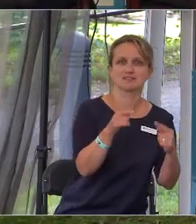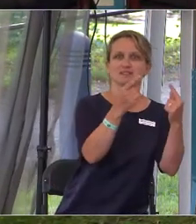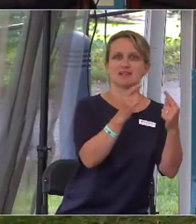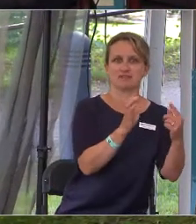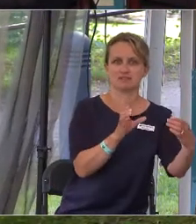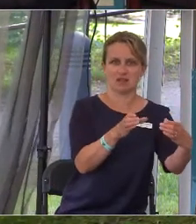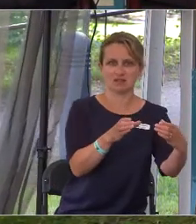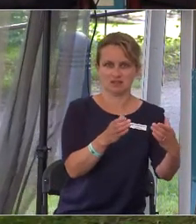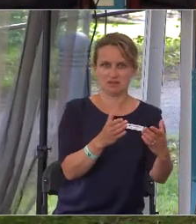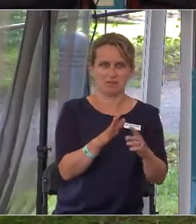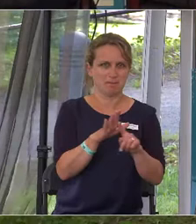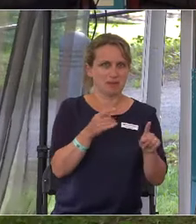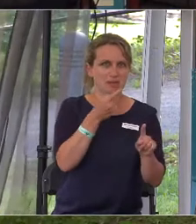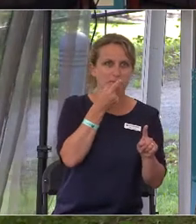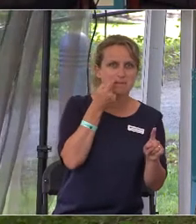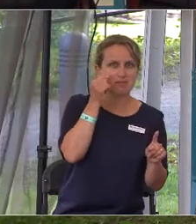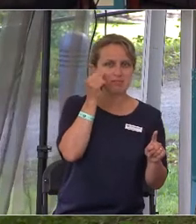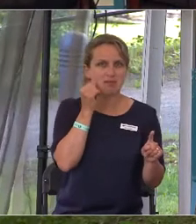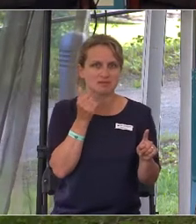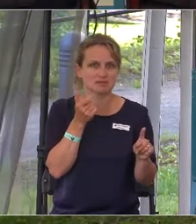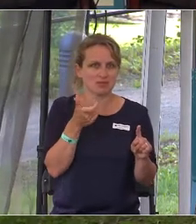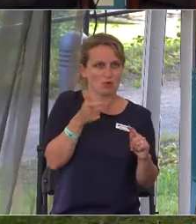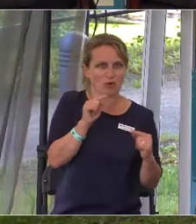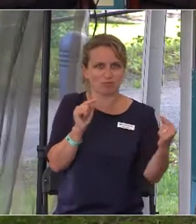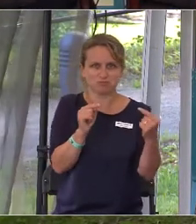one of the reasons why they want to kind of